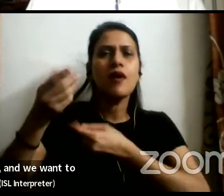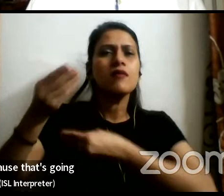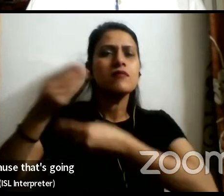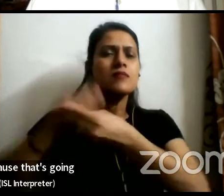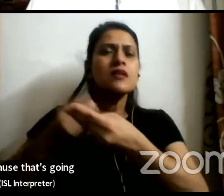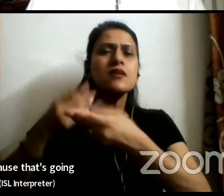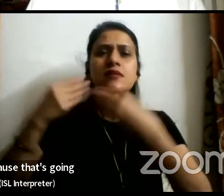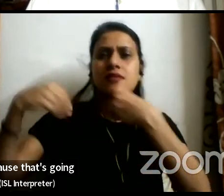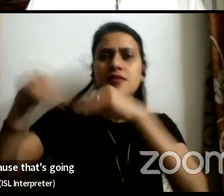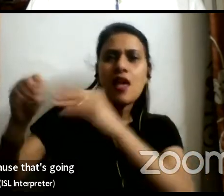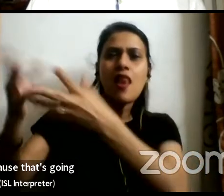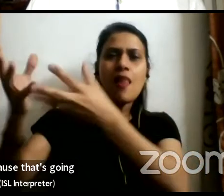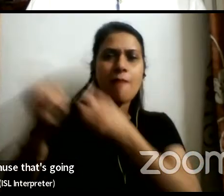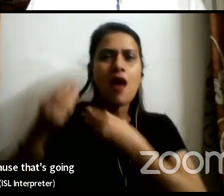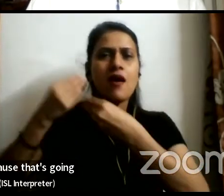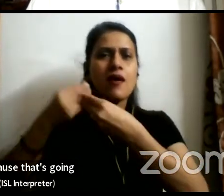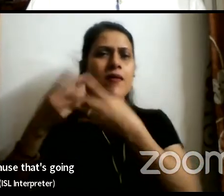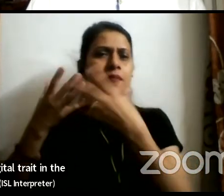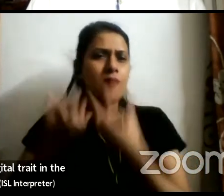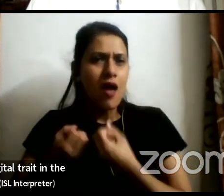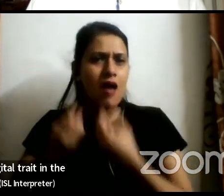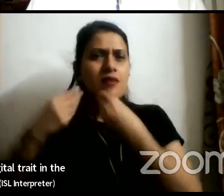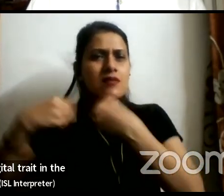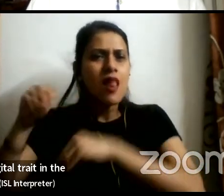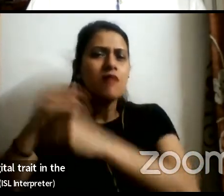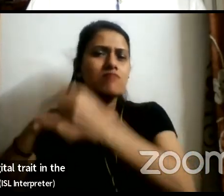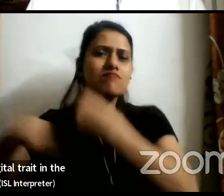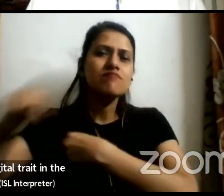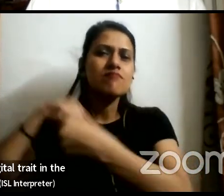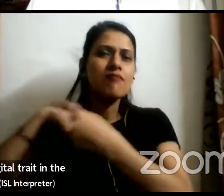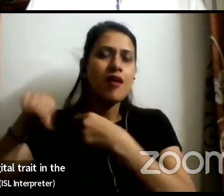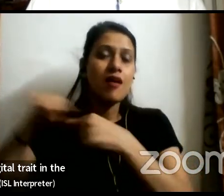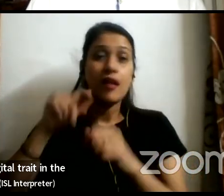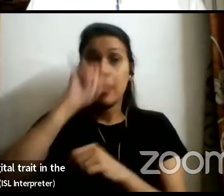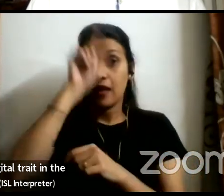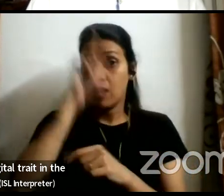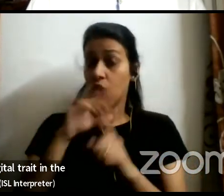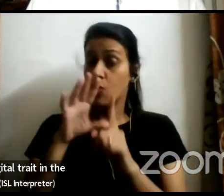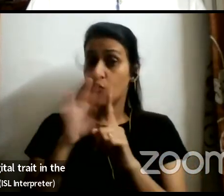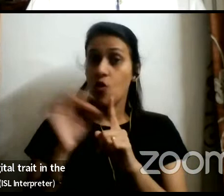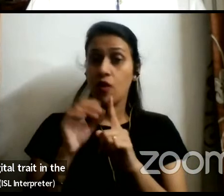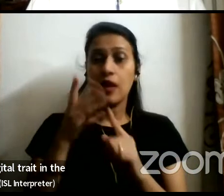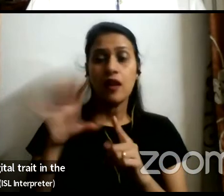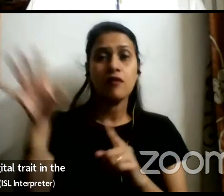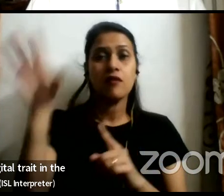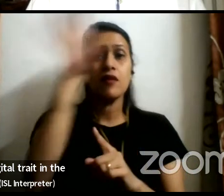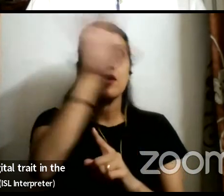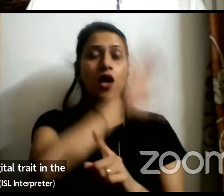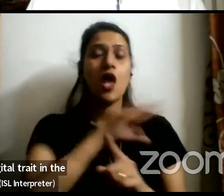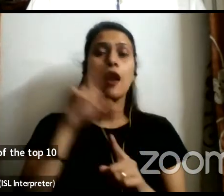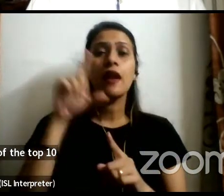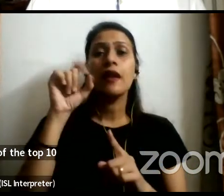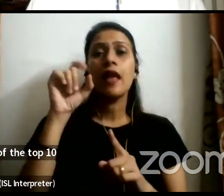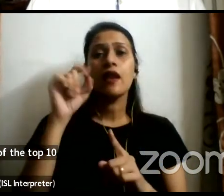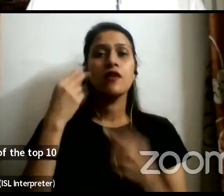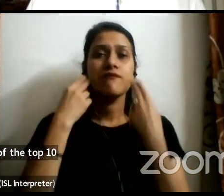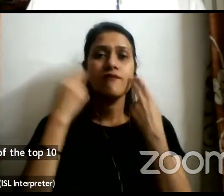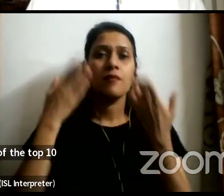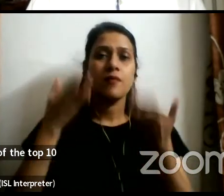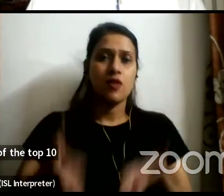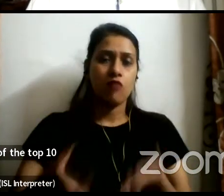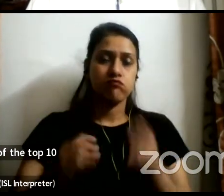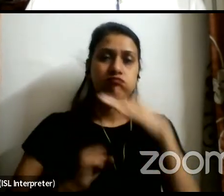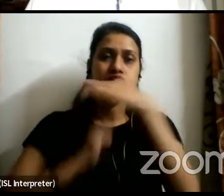and more like digital trade in the future. I think India is already one of the top 10 countries when it comes to digital